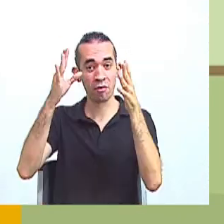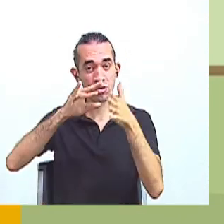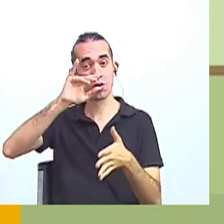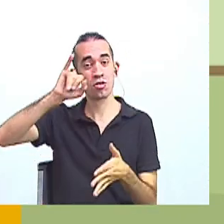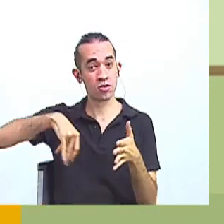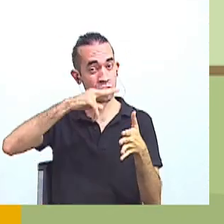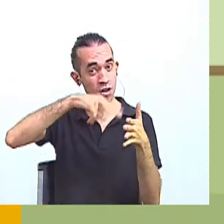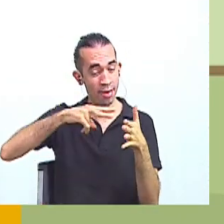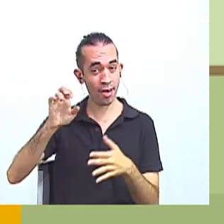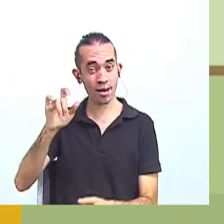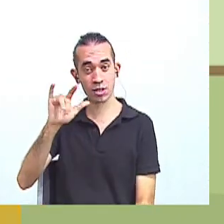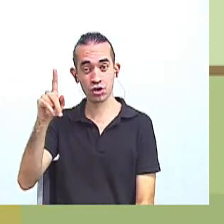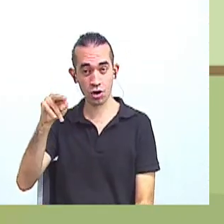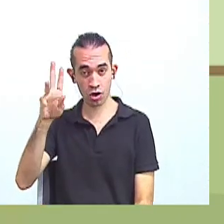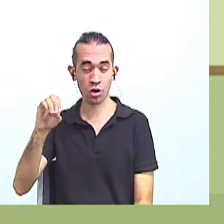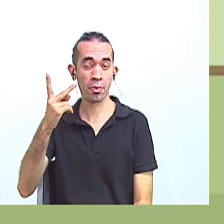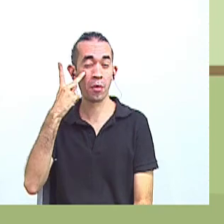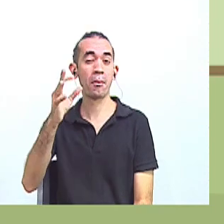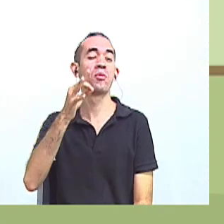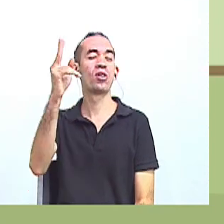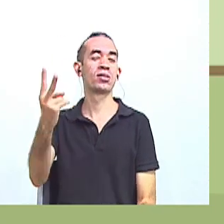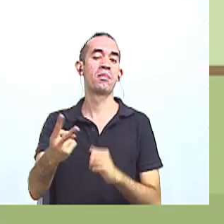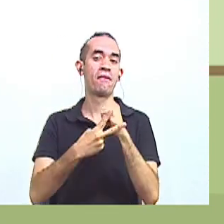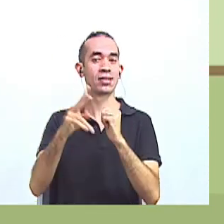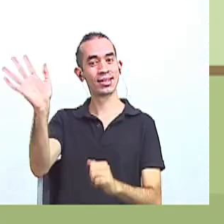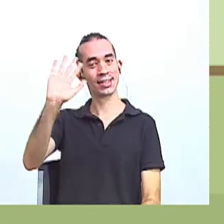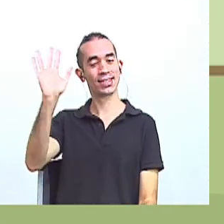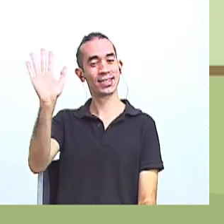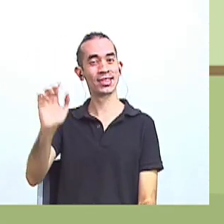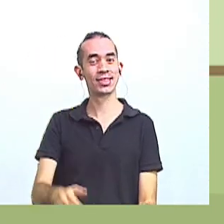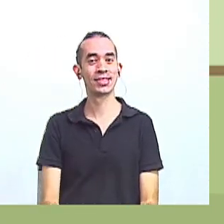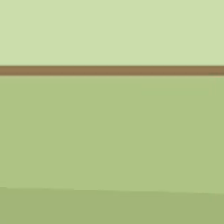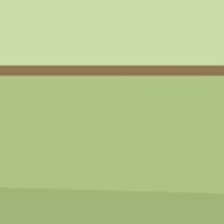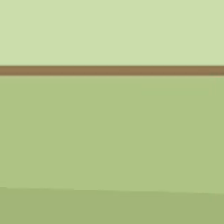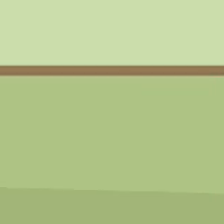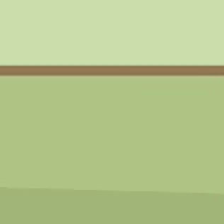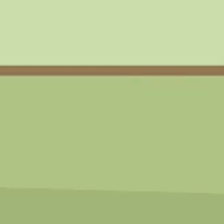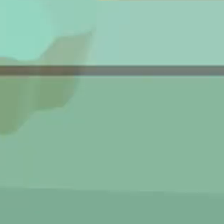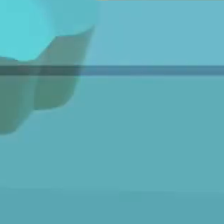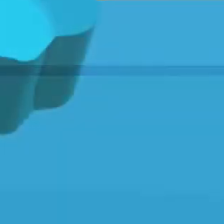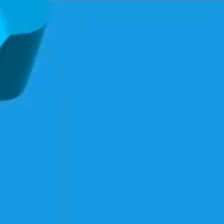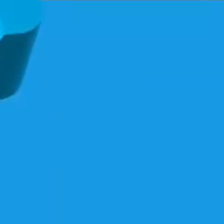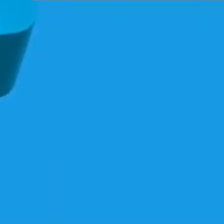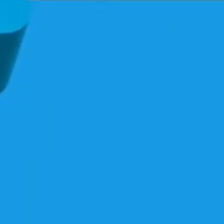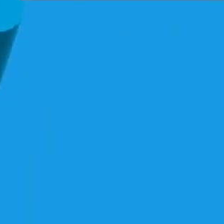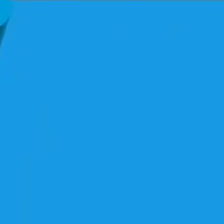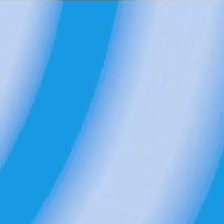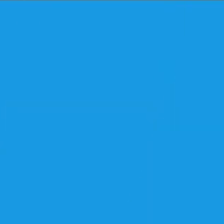Elizondo, and we'll see you next time. Bye-bye.